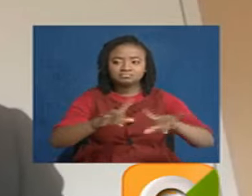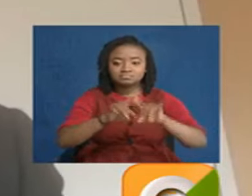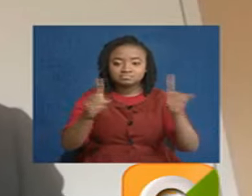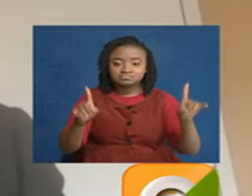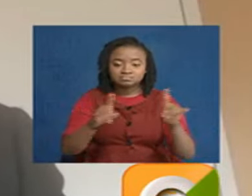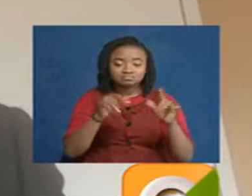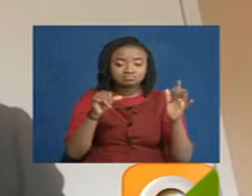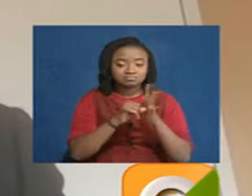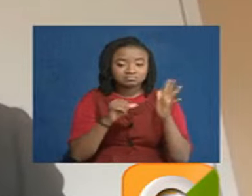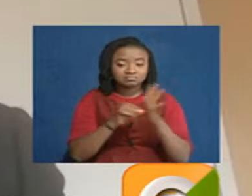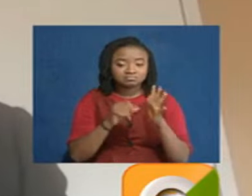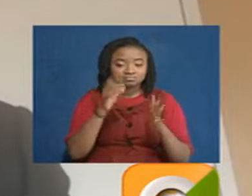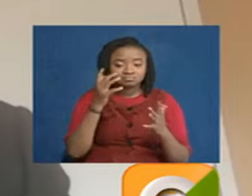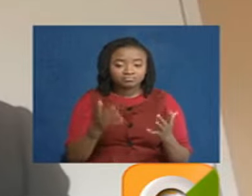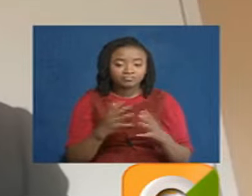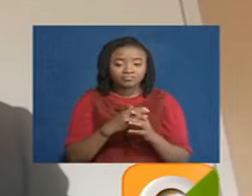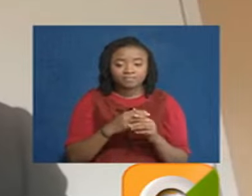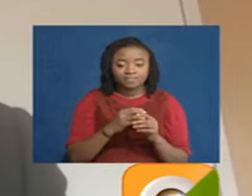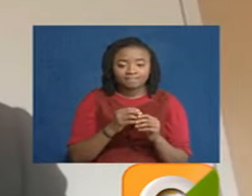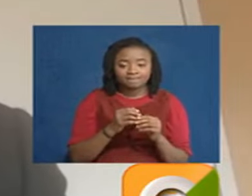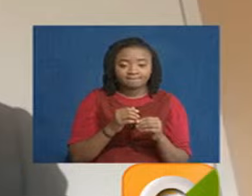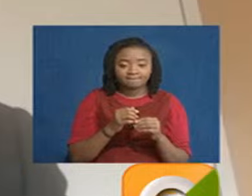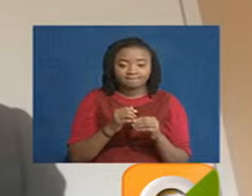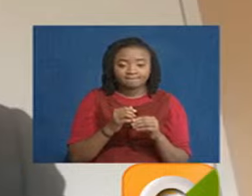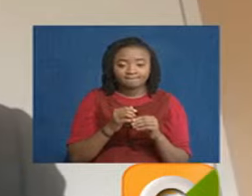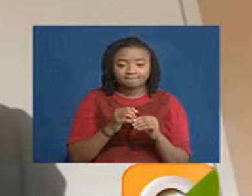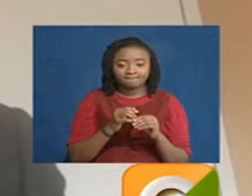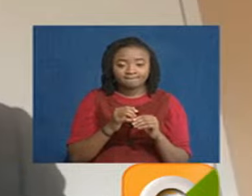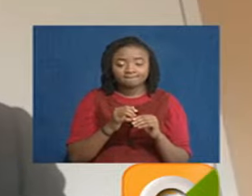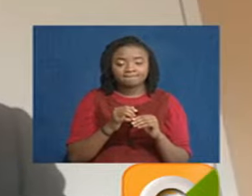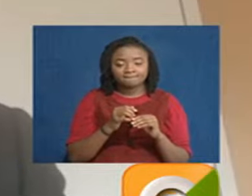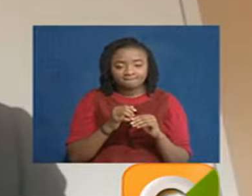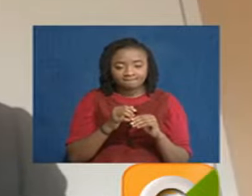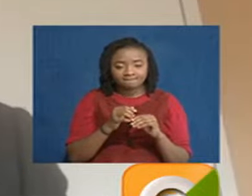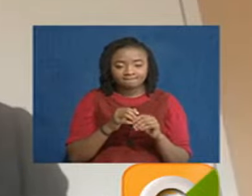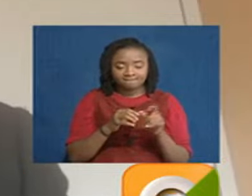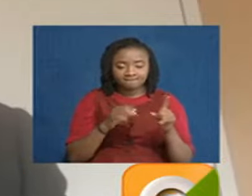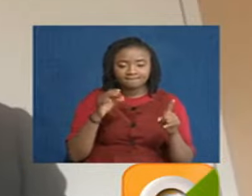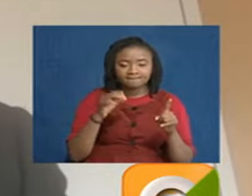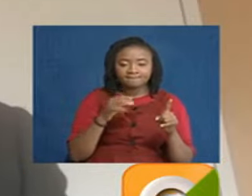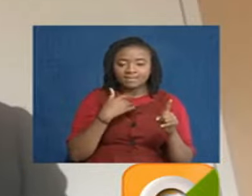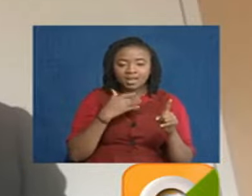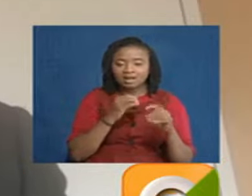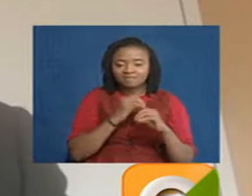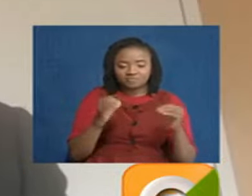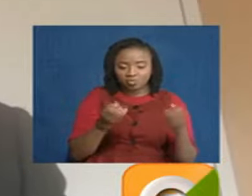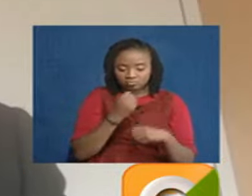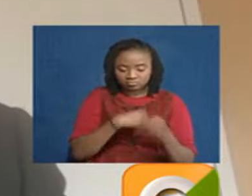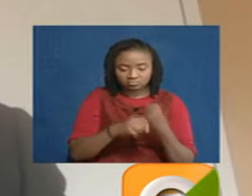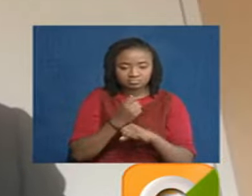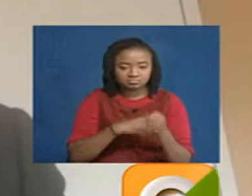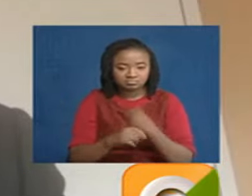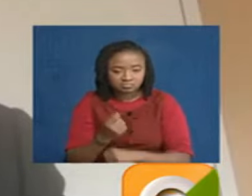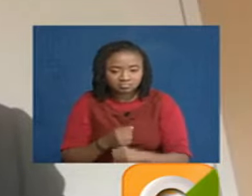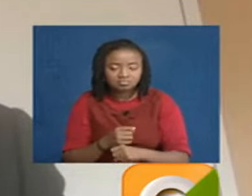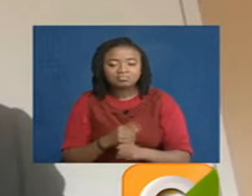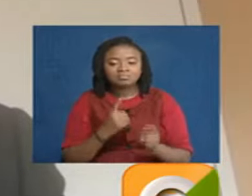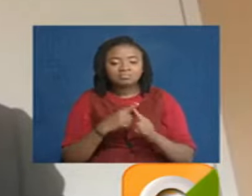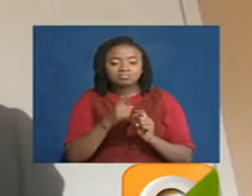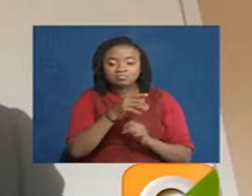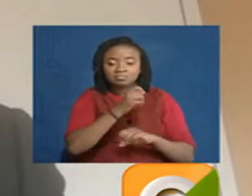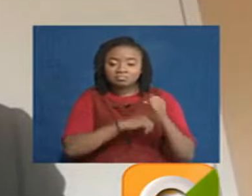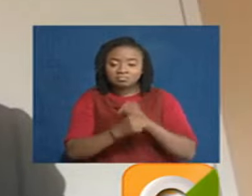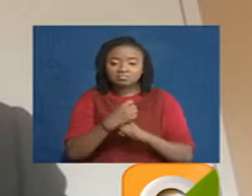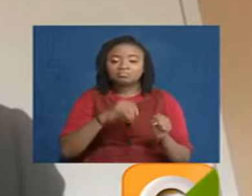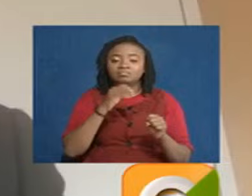is not lack of reforms. The problem of the UN is lack of resolve. And that resolve needs to be brought by